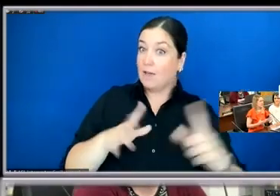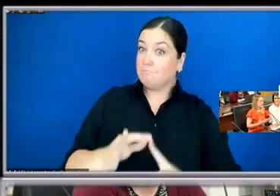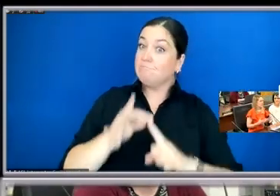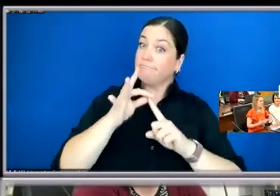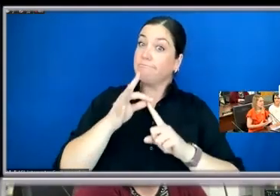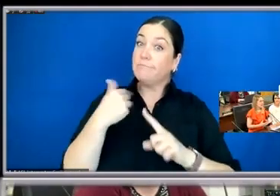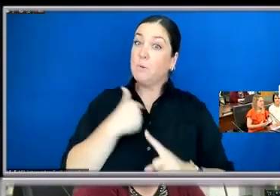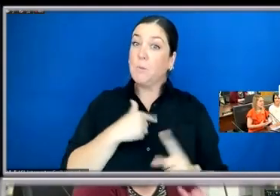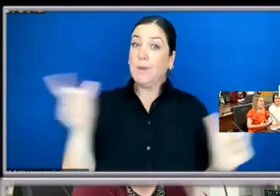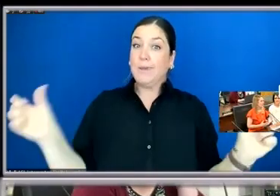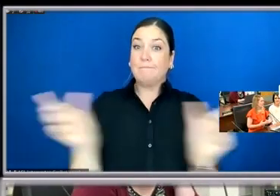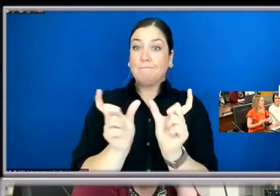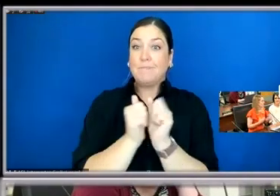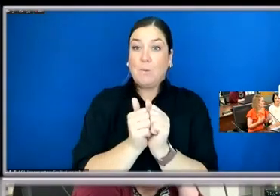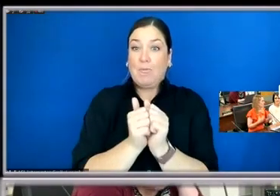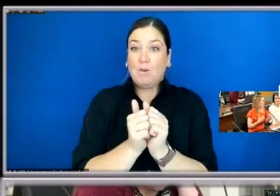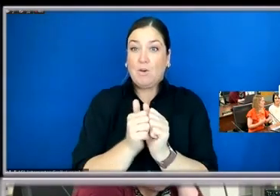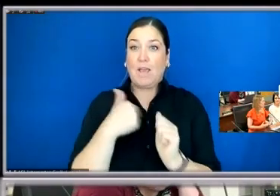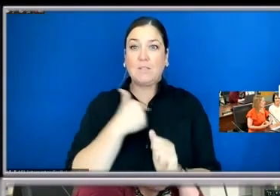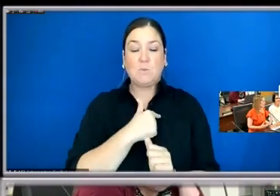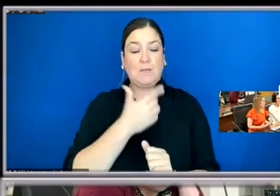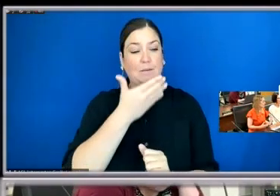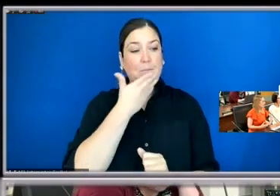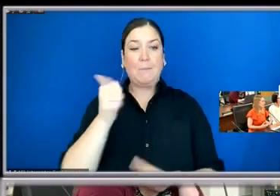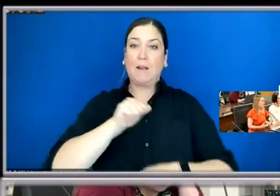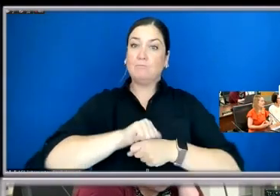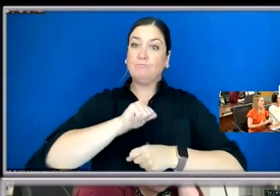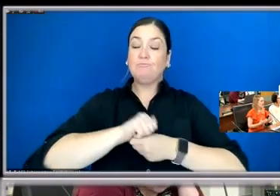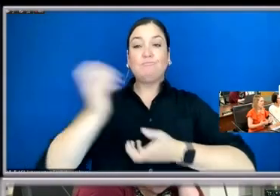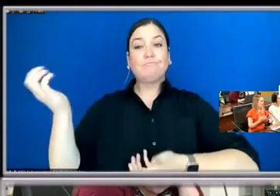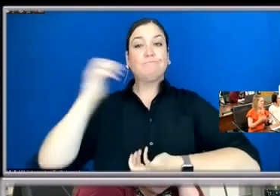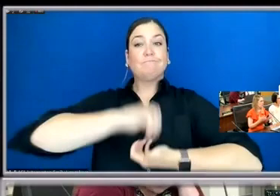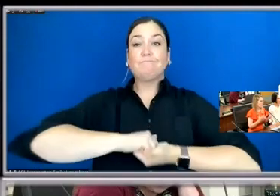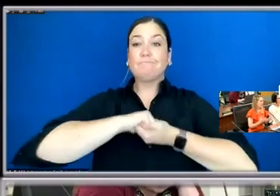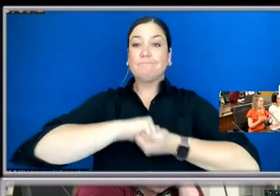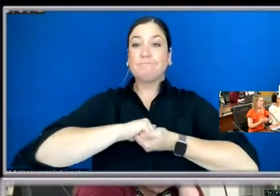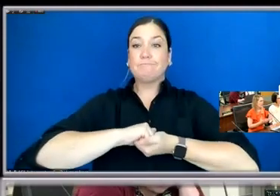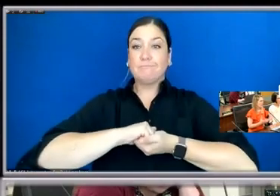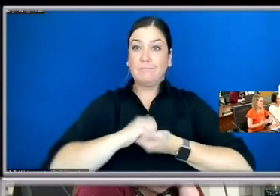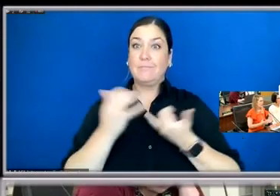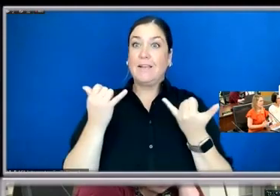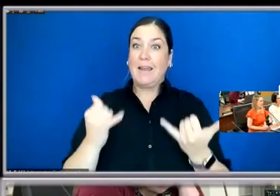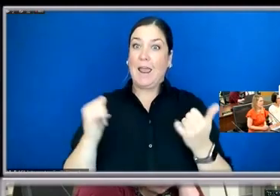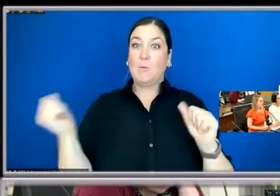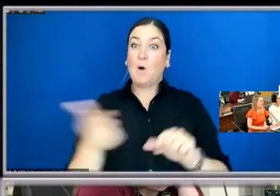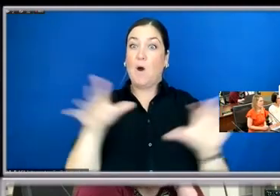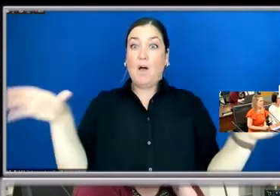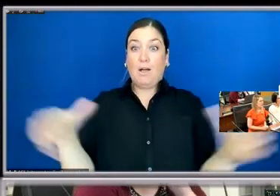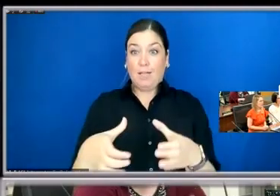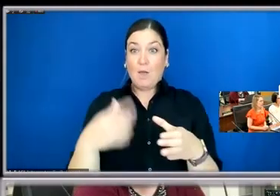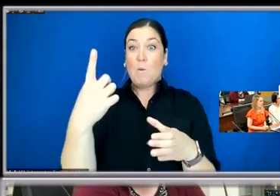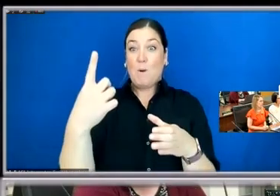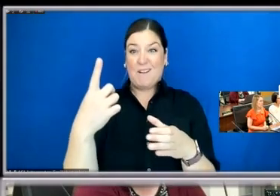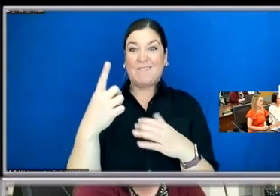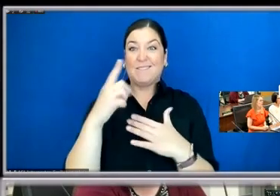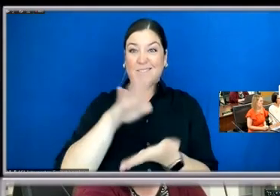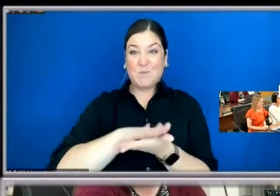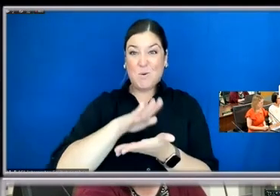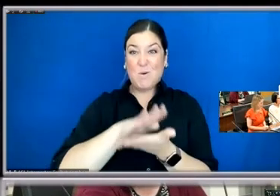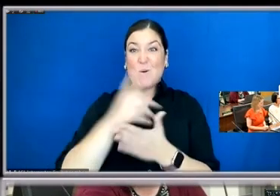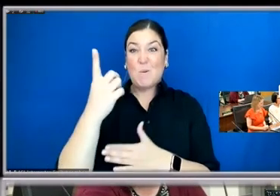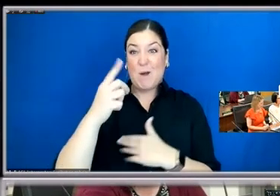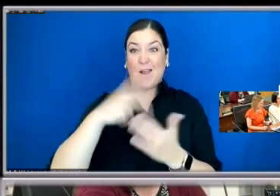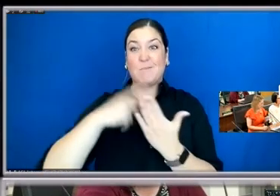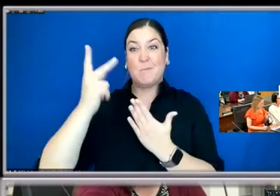as we have gotten along better and as we are working collaboratively together, now we're all housed in one program,